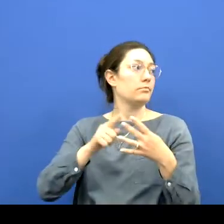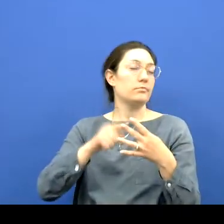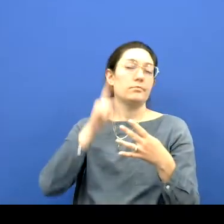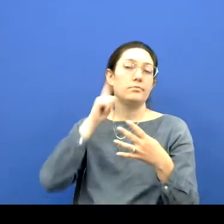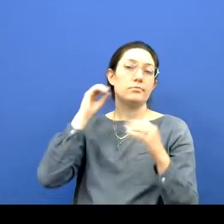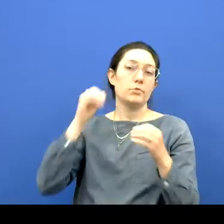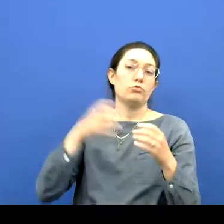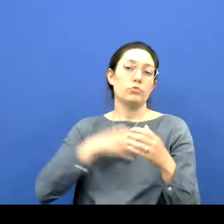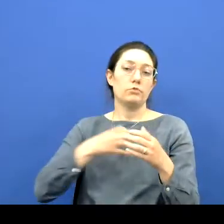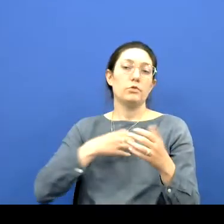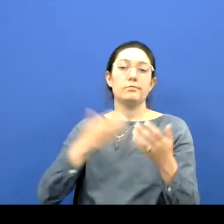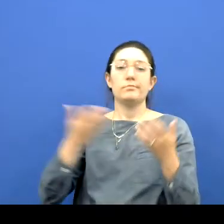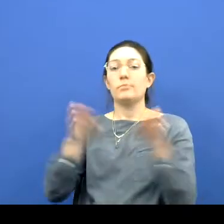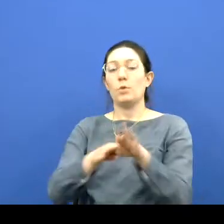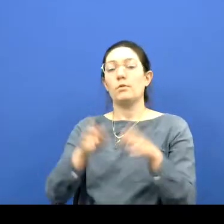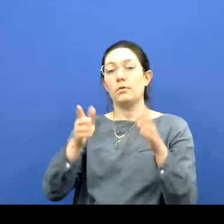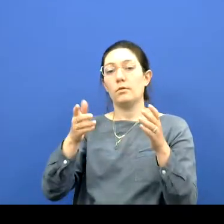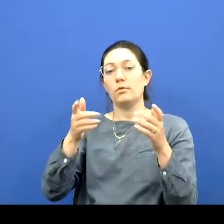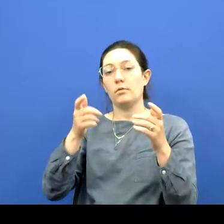objection, meeting adjourned.